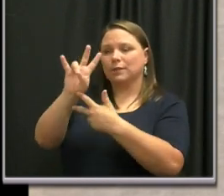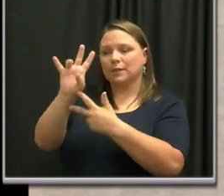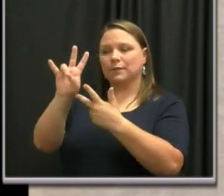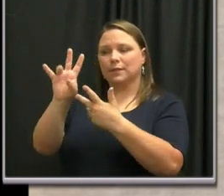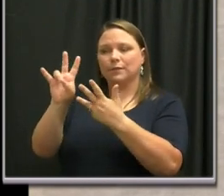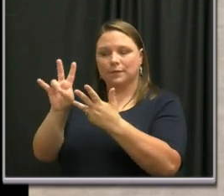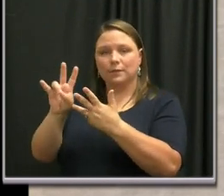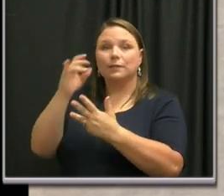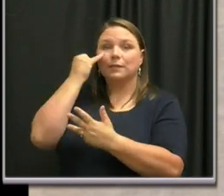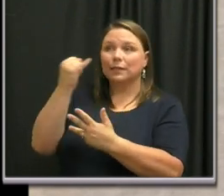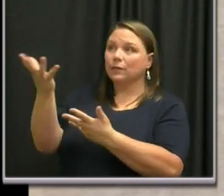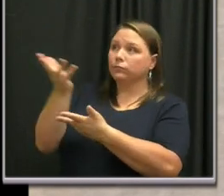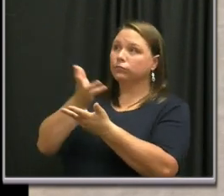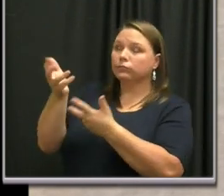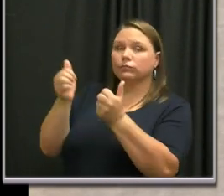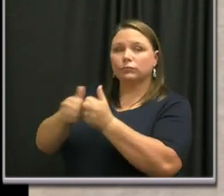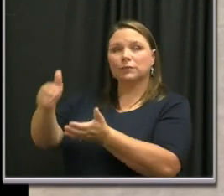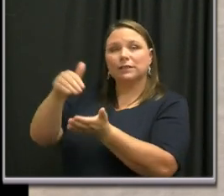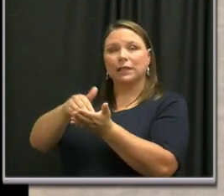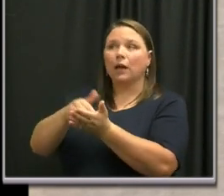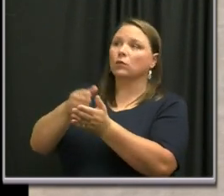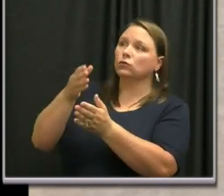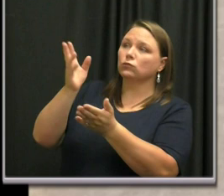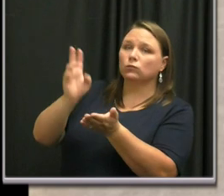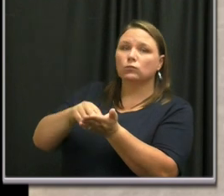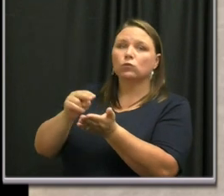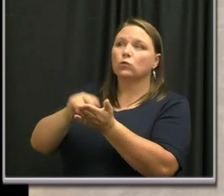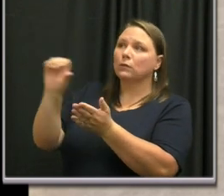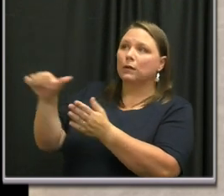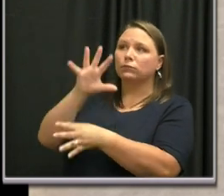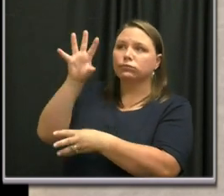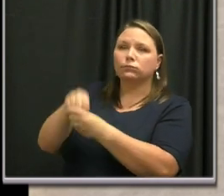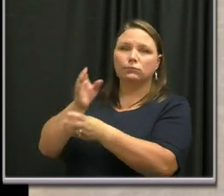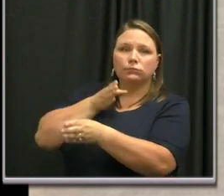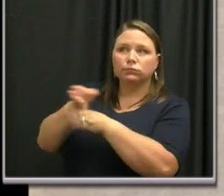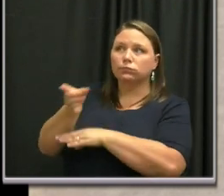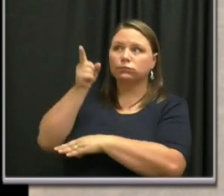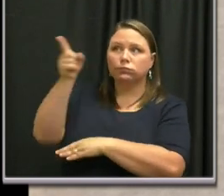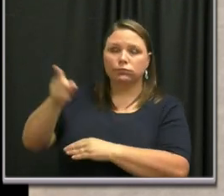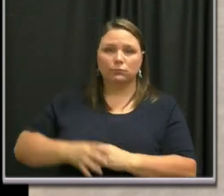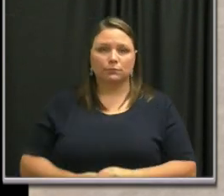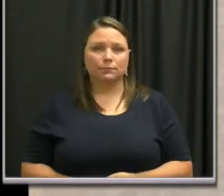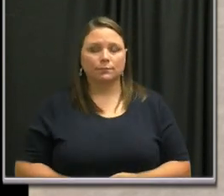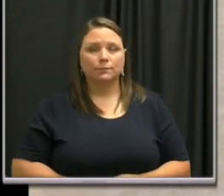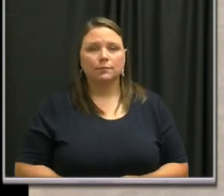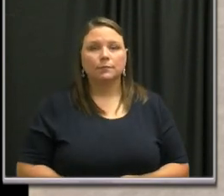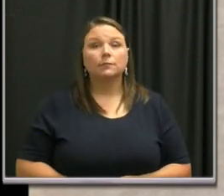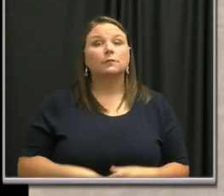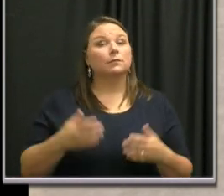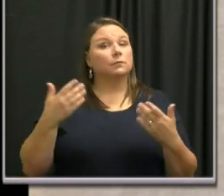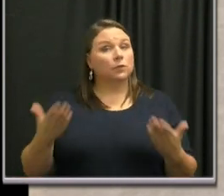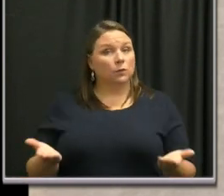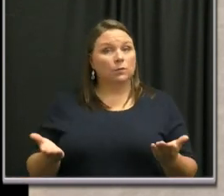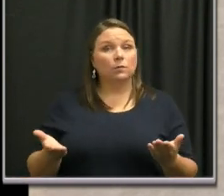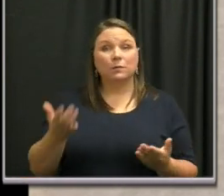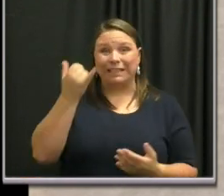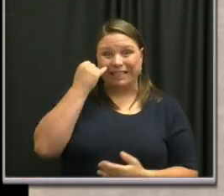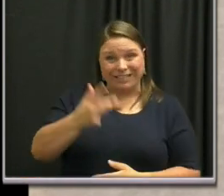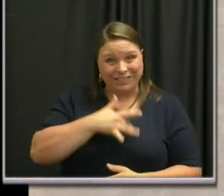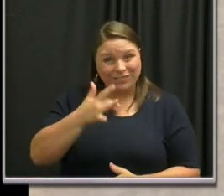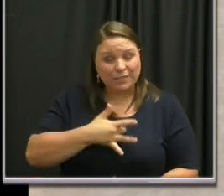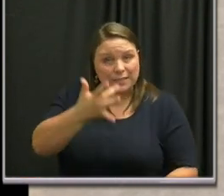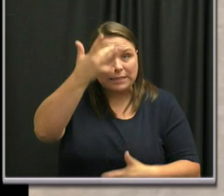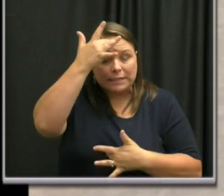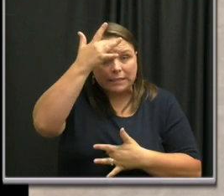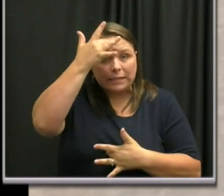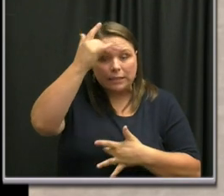615-862-7777 if you'd like to speak with a medical professional around your concerns regarding COVID. So, if you think you may have the